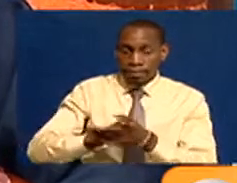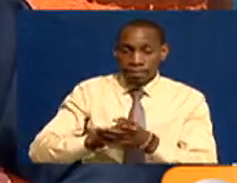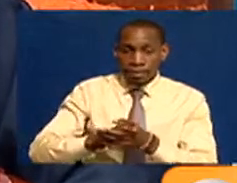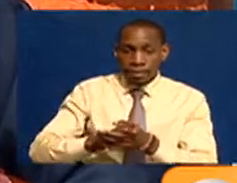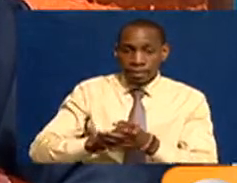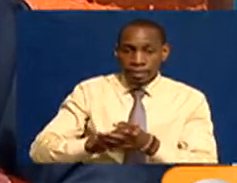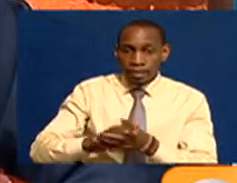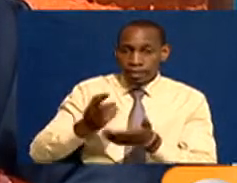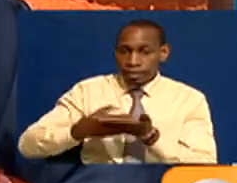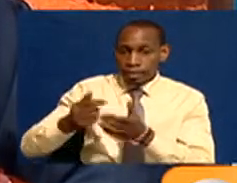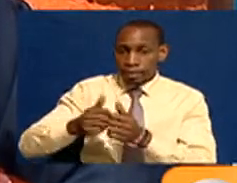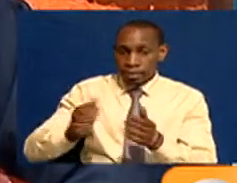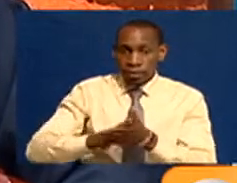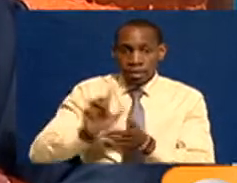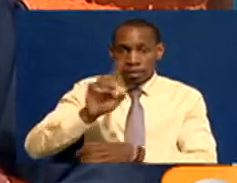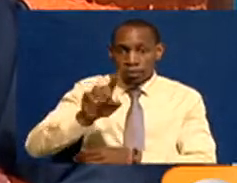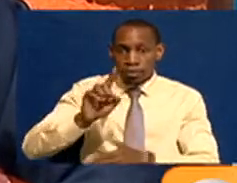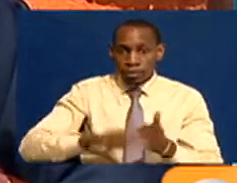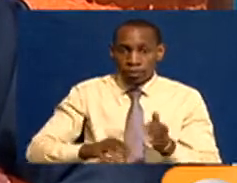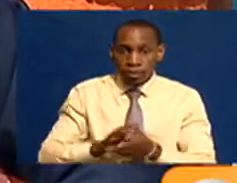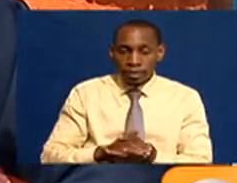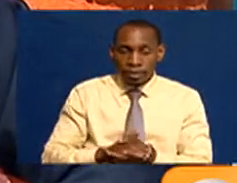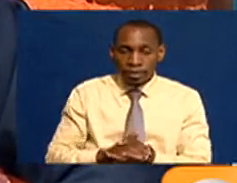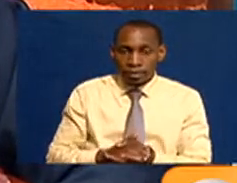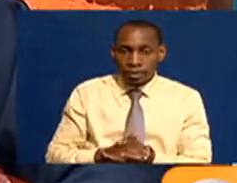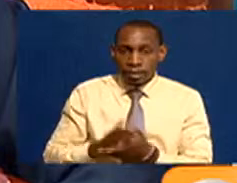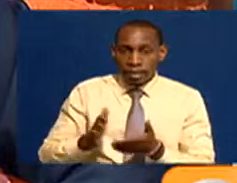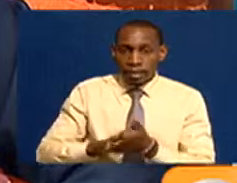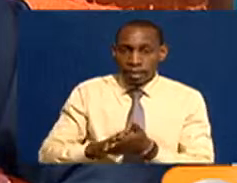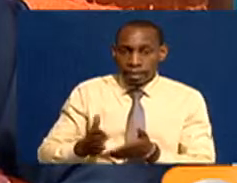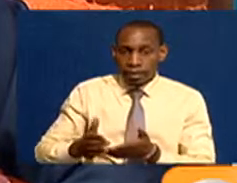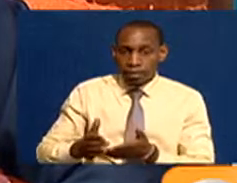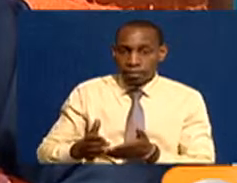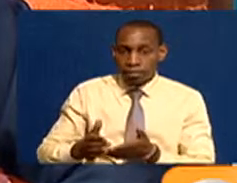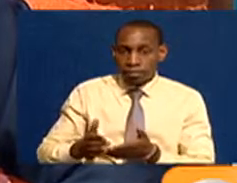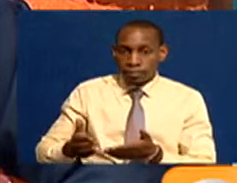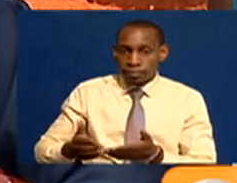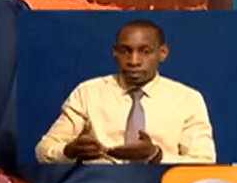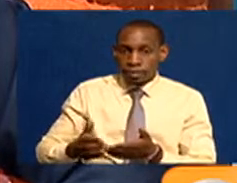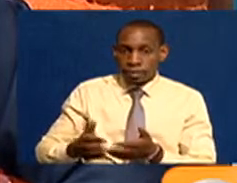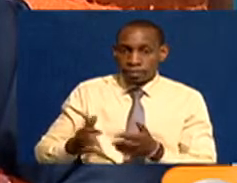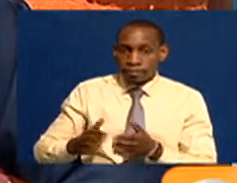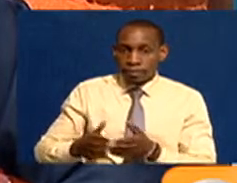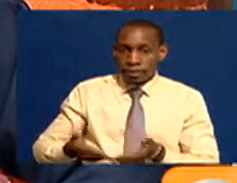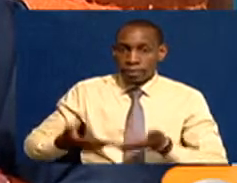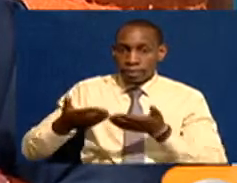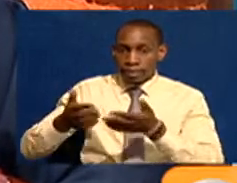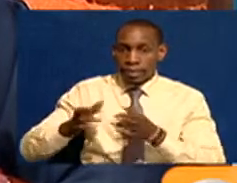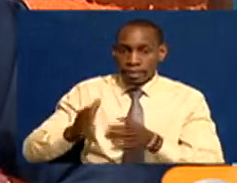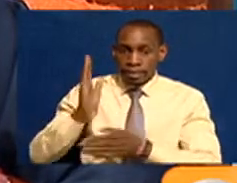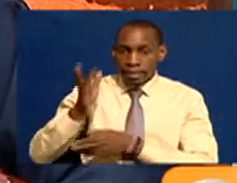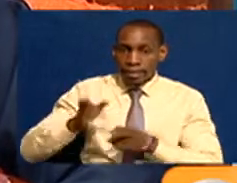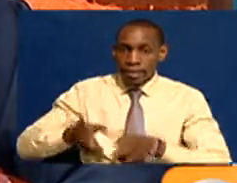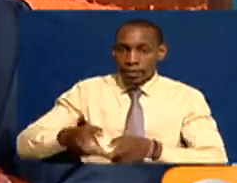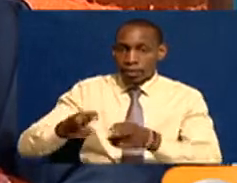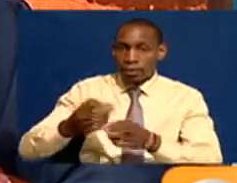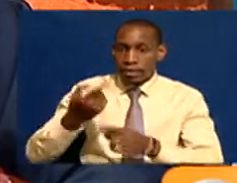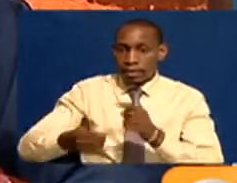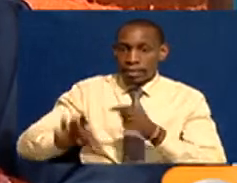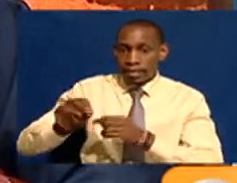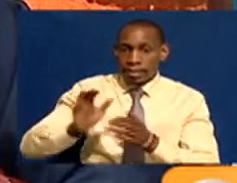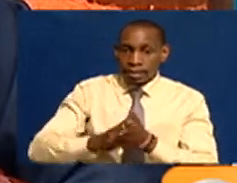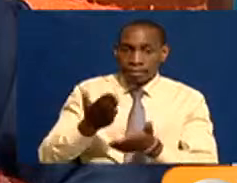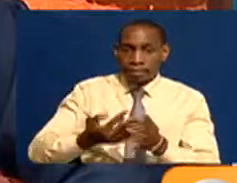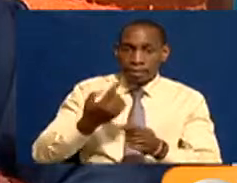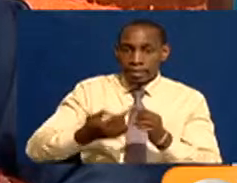So the question you ask yourself, the concession given to the expressway for over 30 years, was it the right thing to do, or maybe 15 or